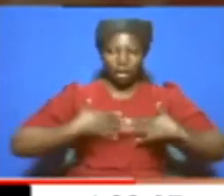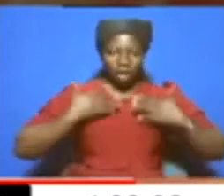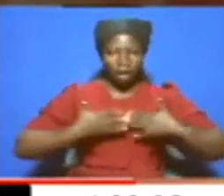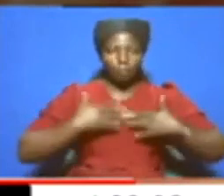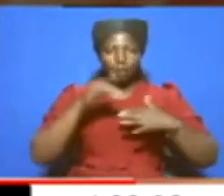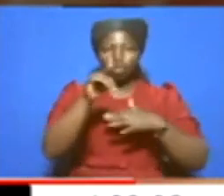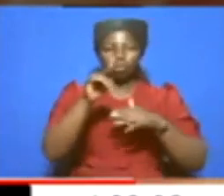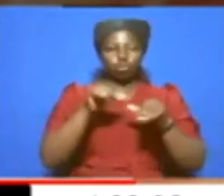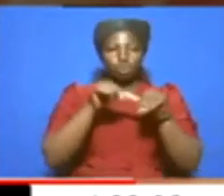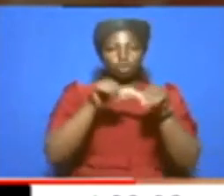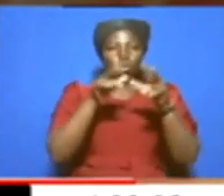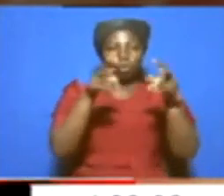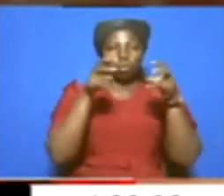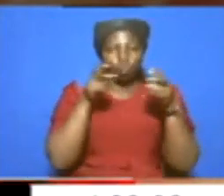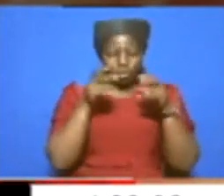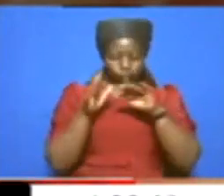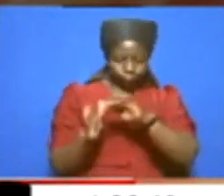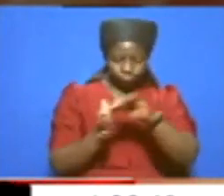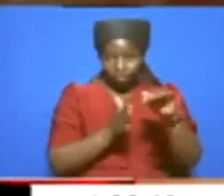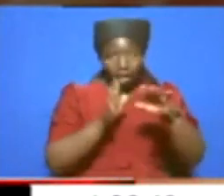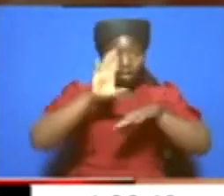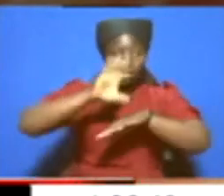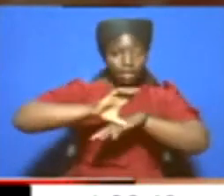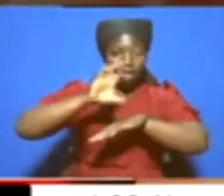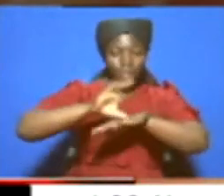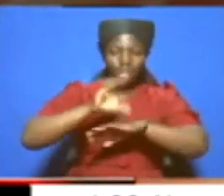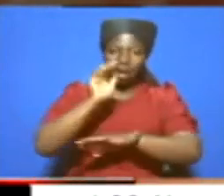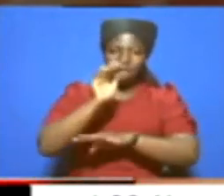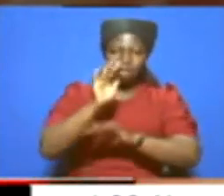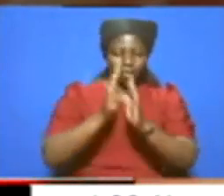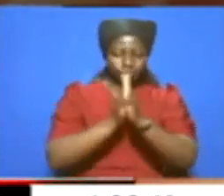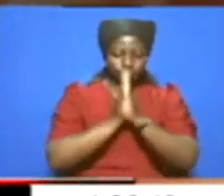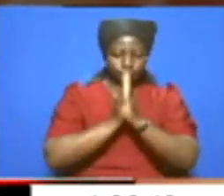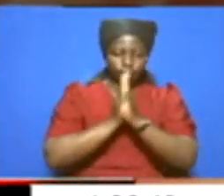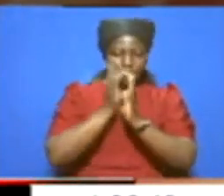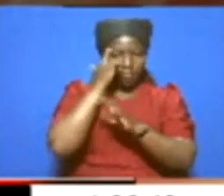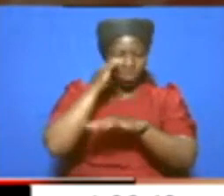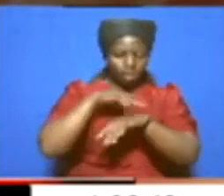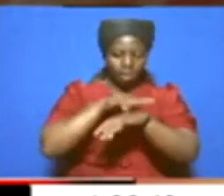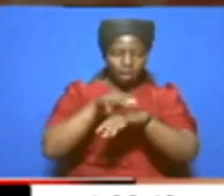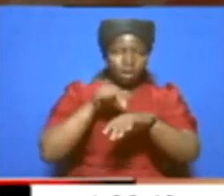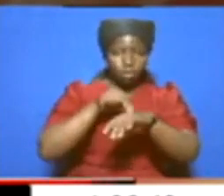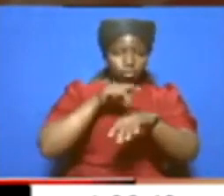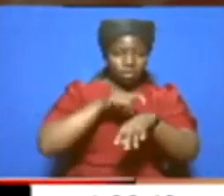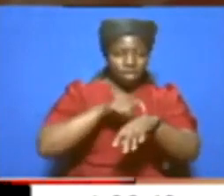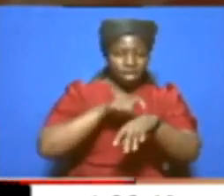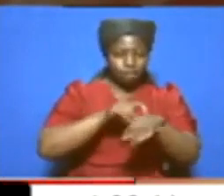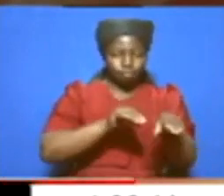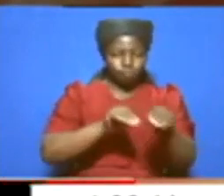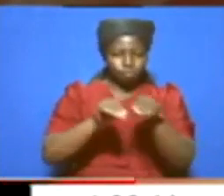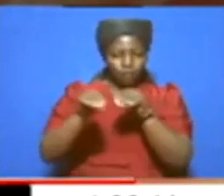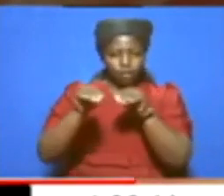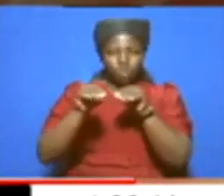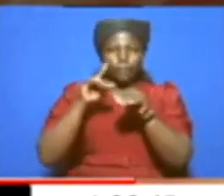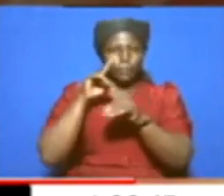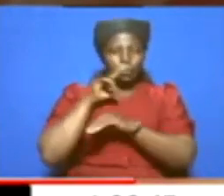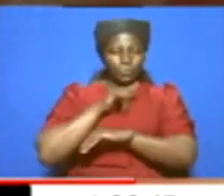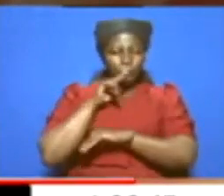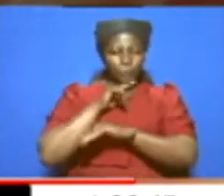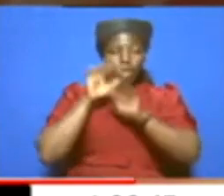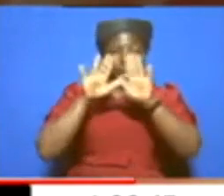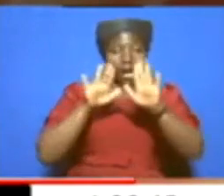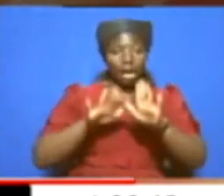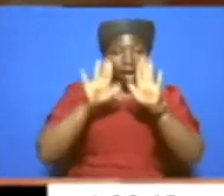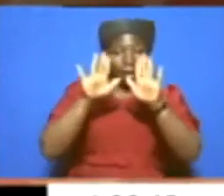Moving on, the church has been called upon to pray for the nation as it enters into a heated campaigning period. Meru Senator